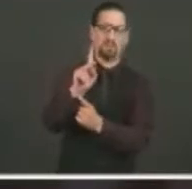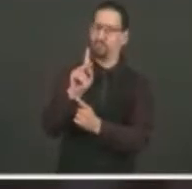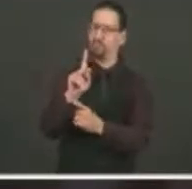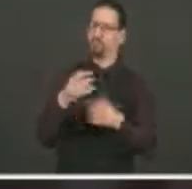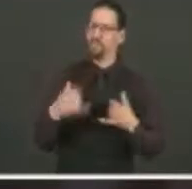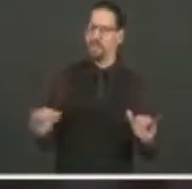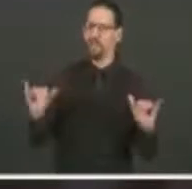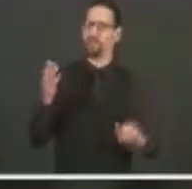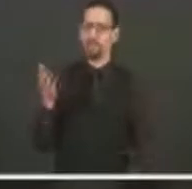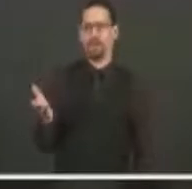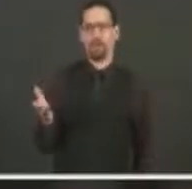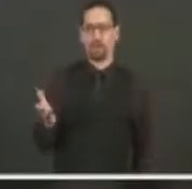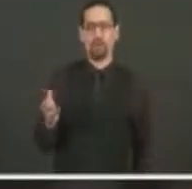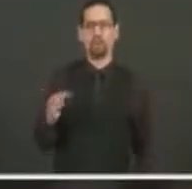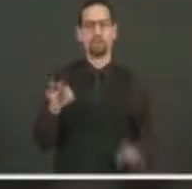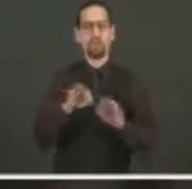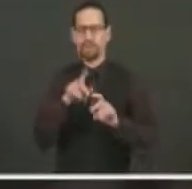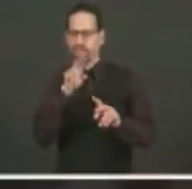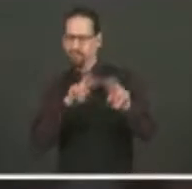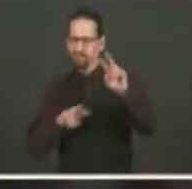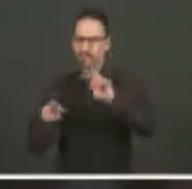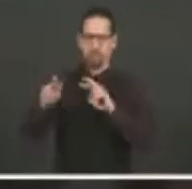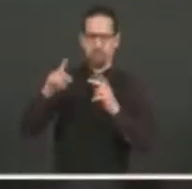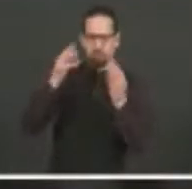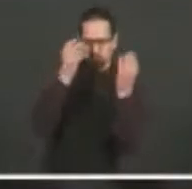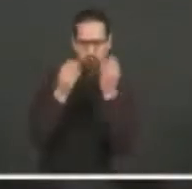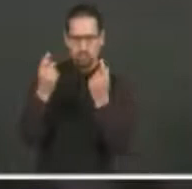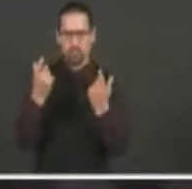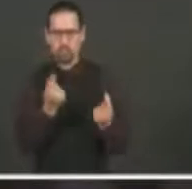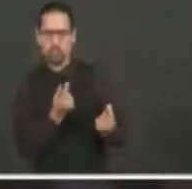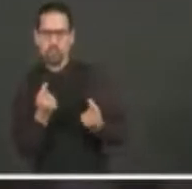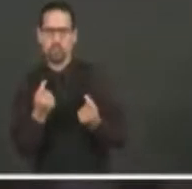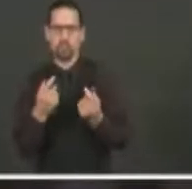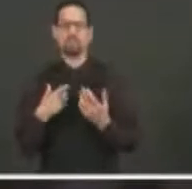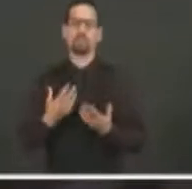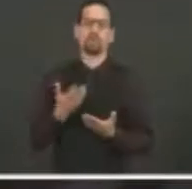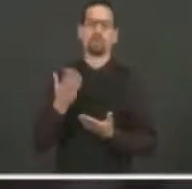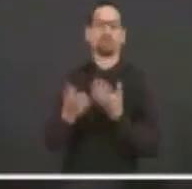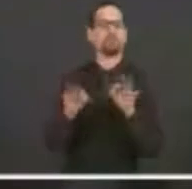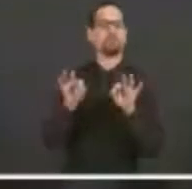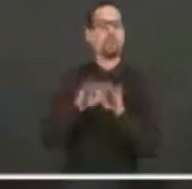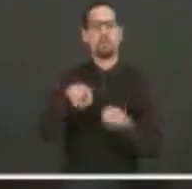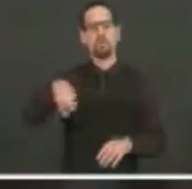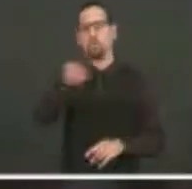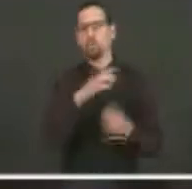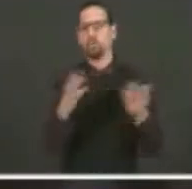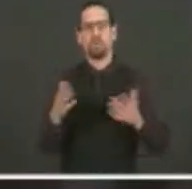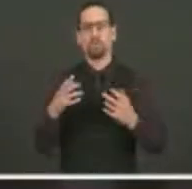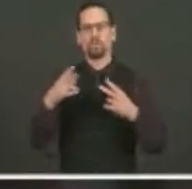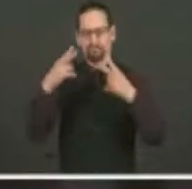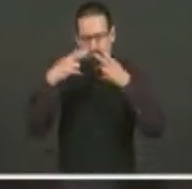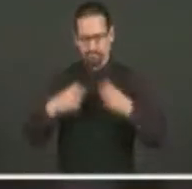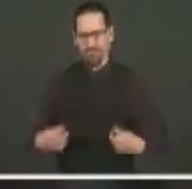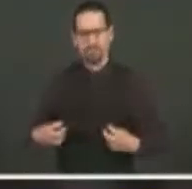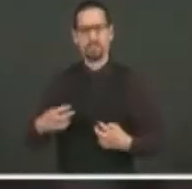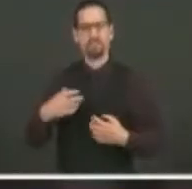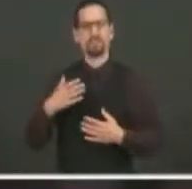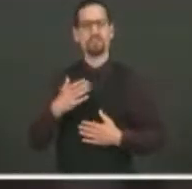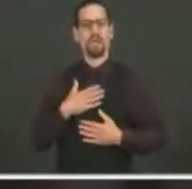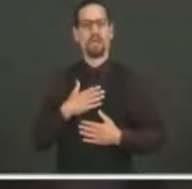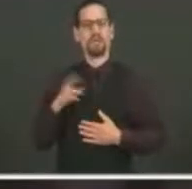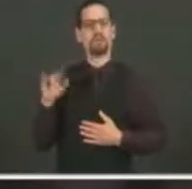we want to be able to offer to you. What are the decisions that you can make that lower your risk of